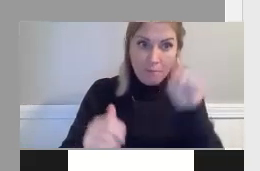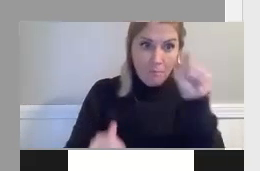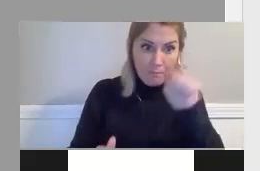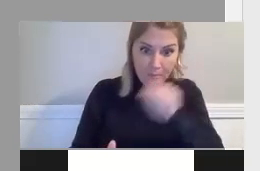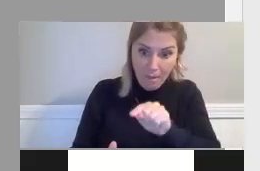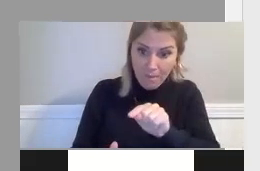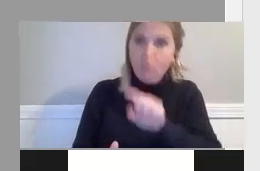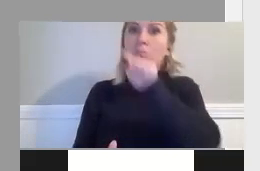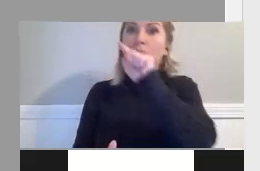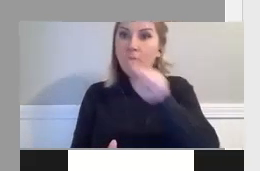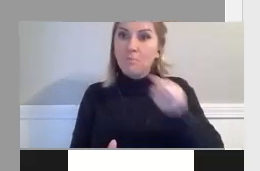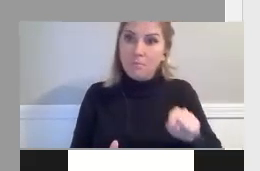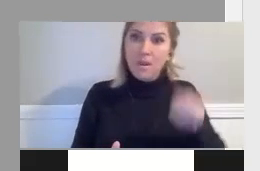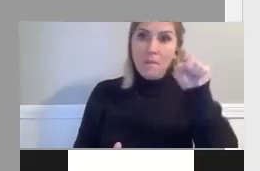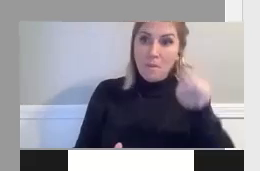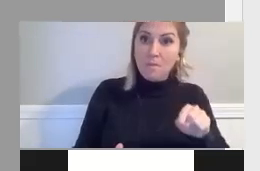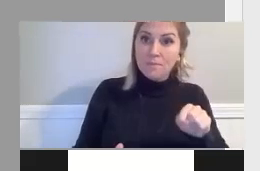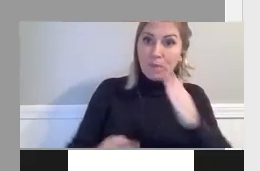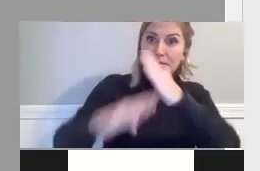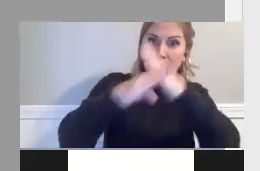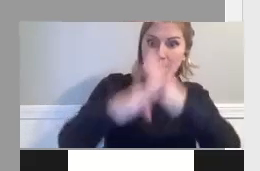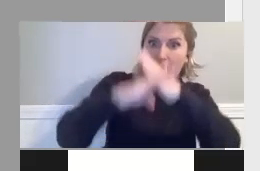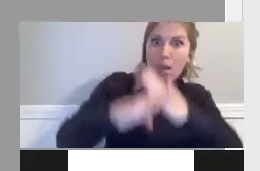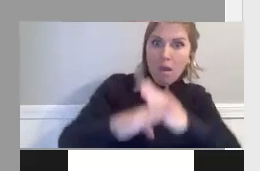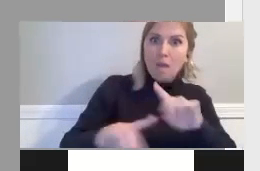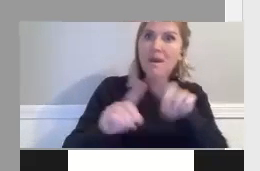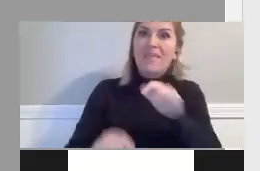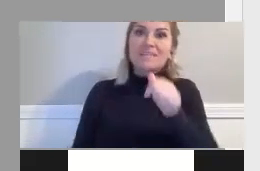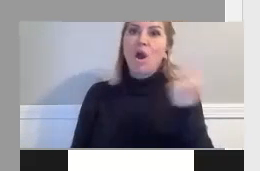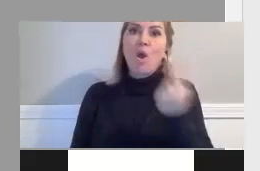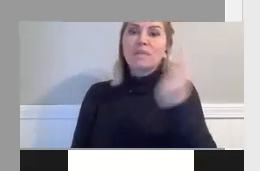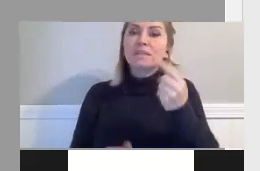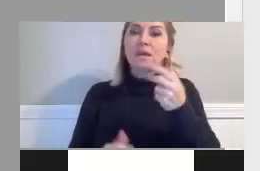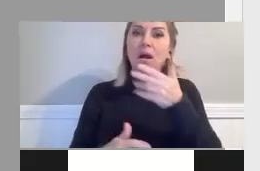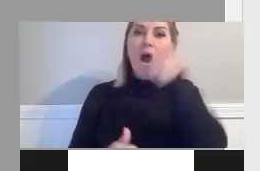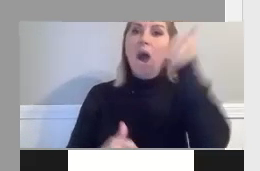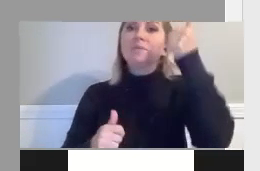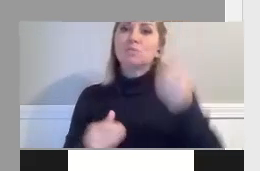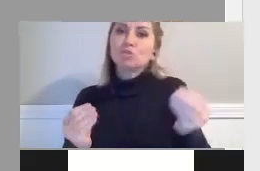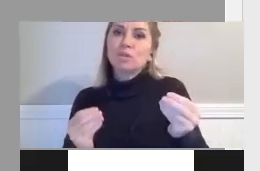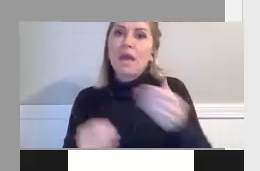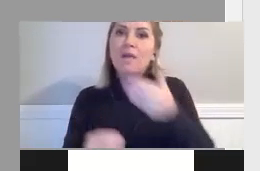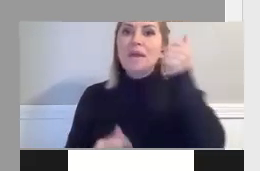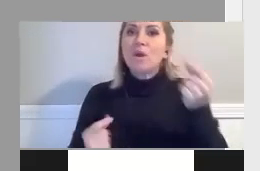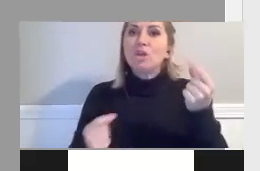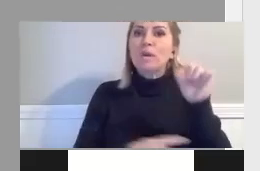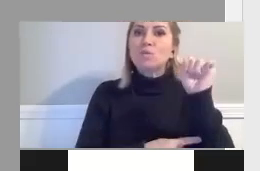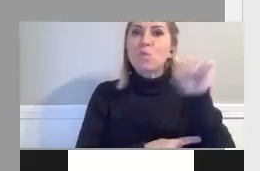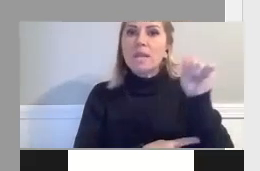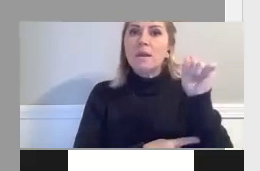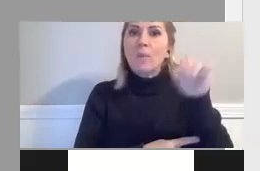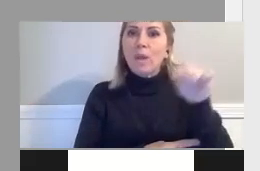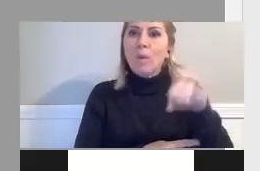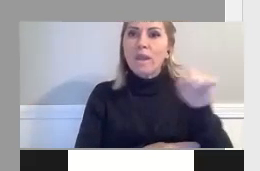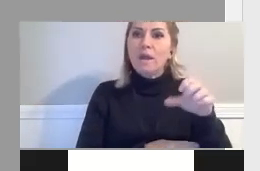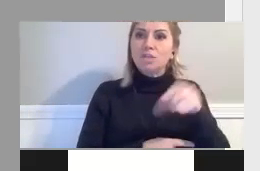rows or the diagonals or whatever, right? But that is not the optimal solution. The optimal solution would be for you to win, where you have to